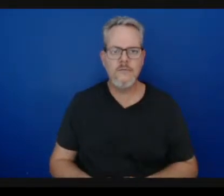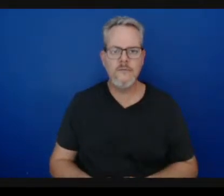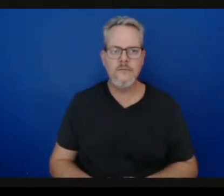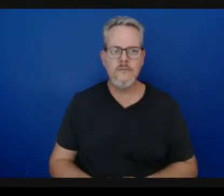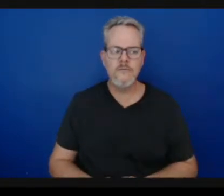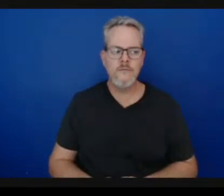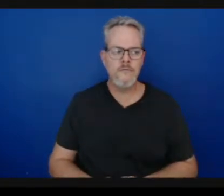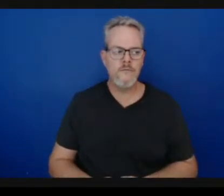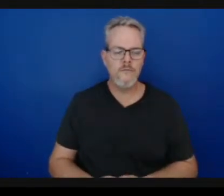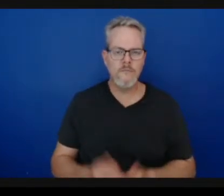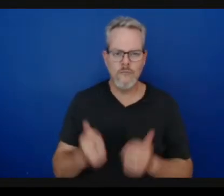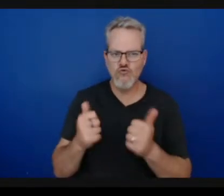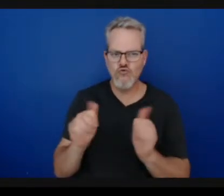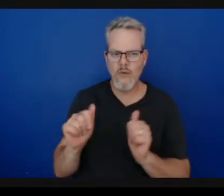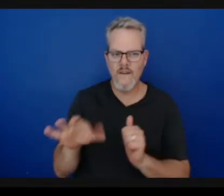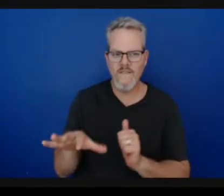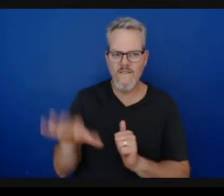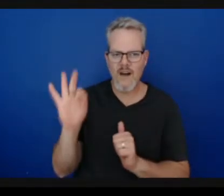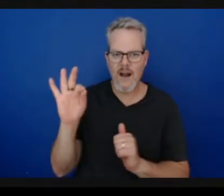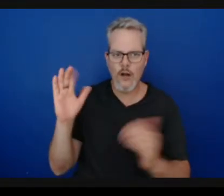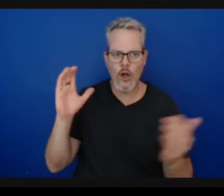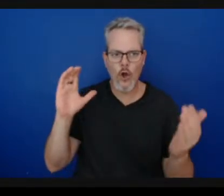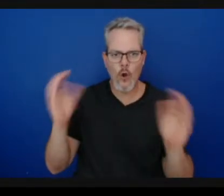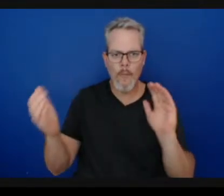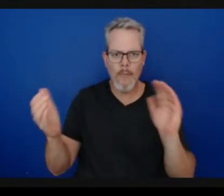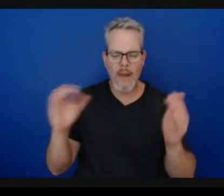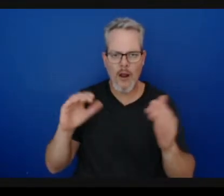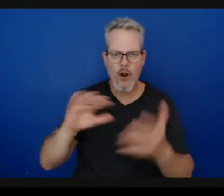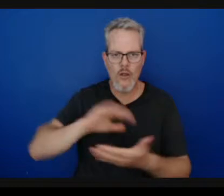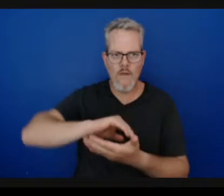somewhere. That's comparing the volumes